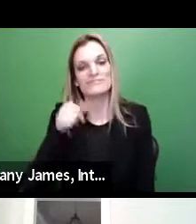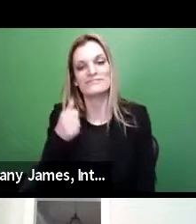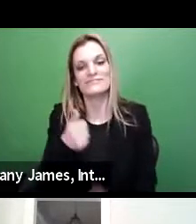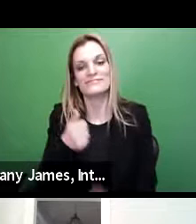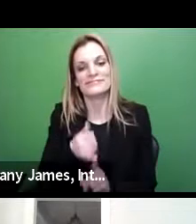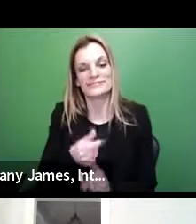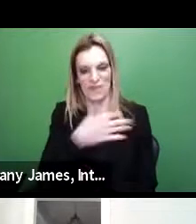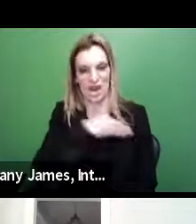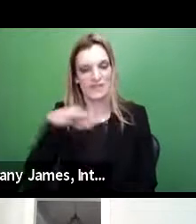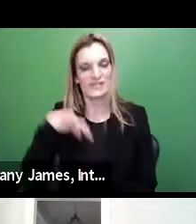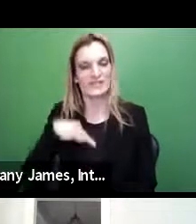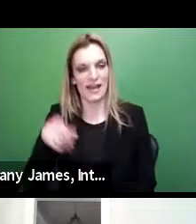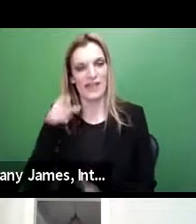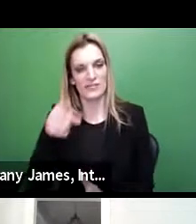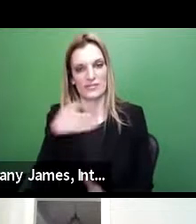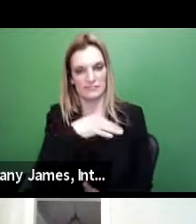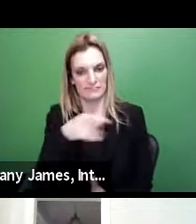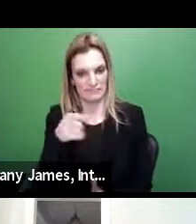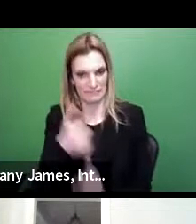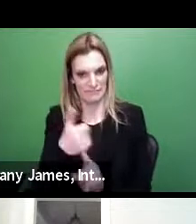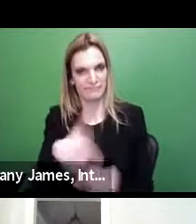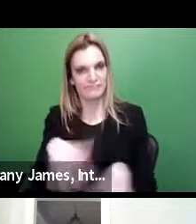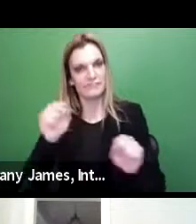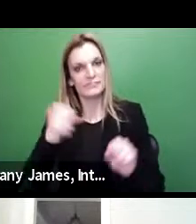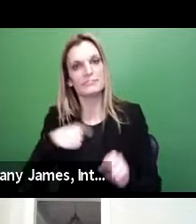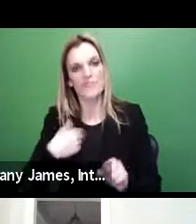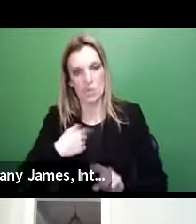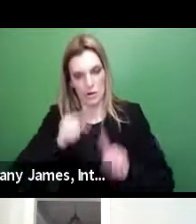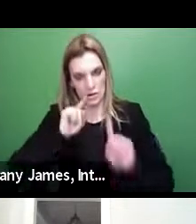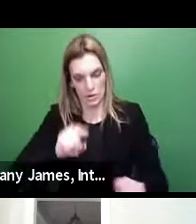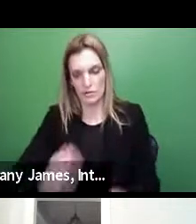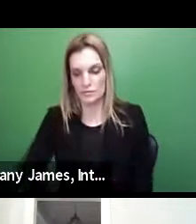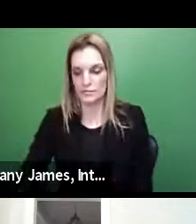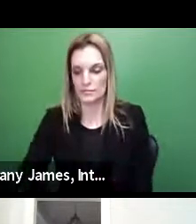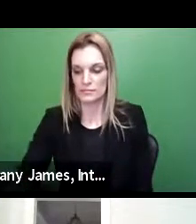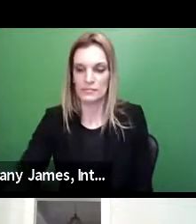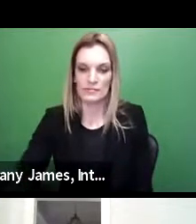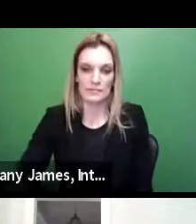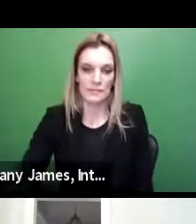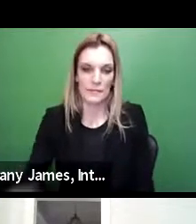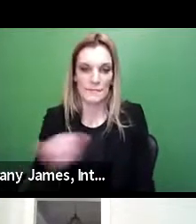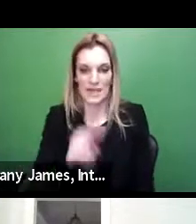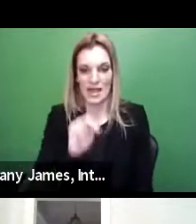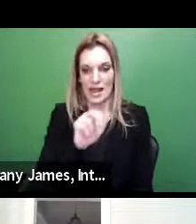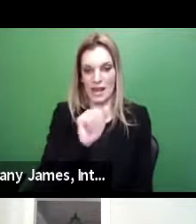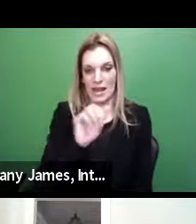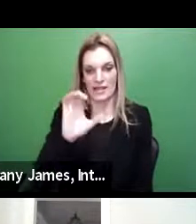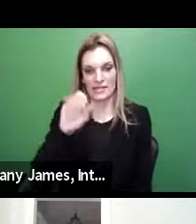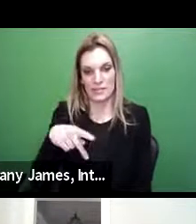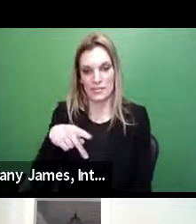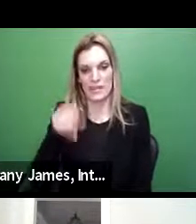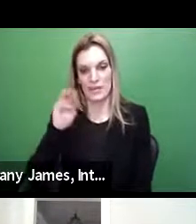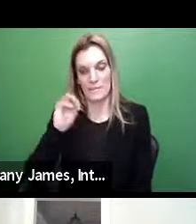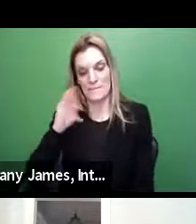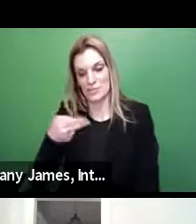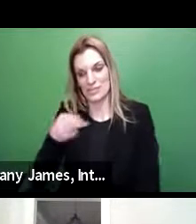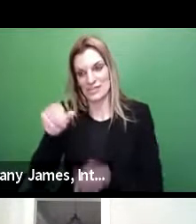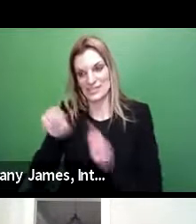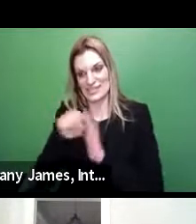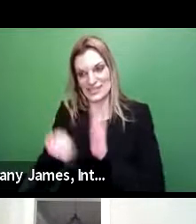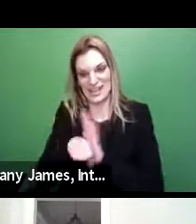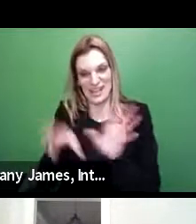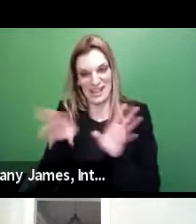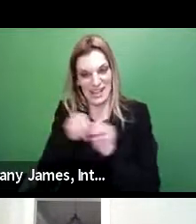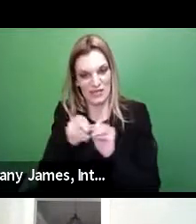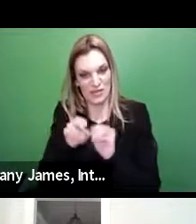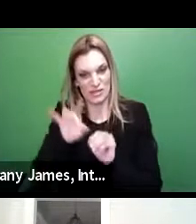spoke. I addressed the NAACP Michigan State Conference 84th Annual Convention on December 12th. I was also a keynote speaker